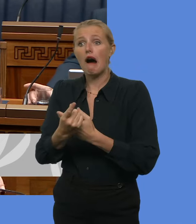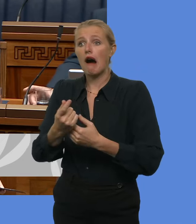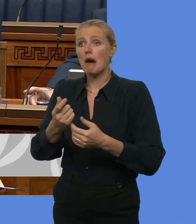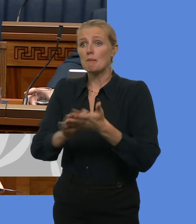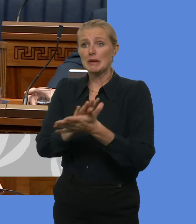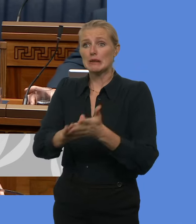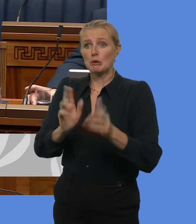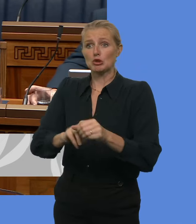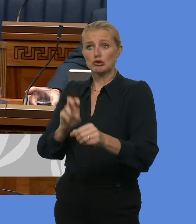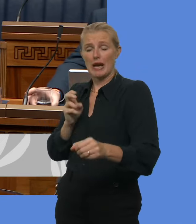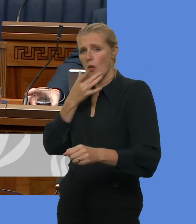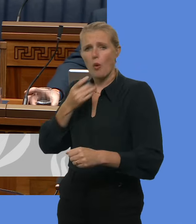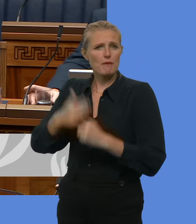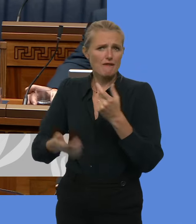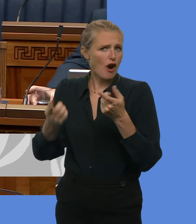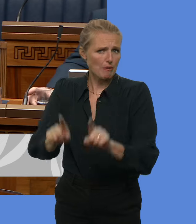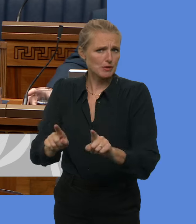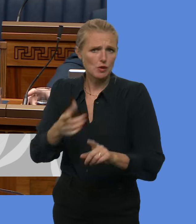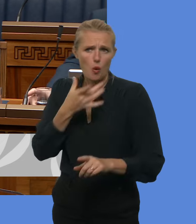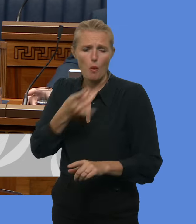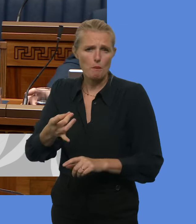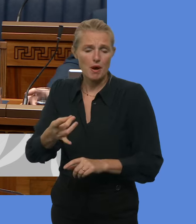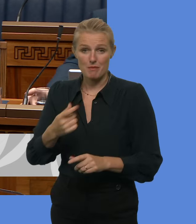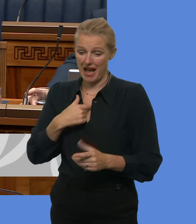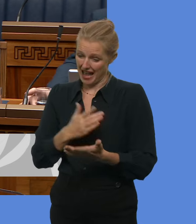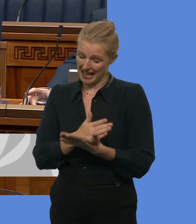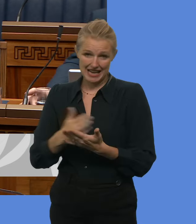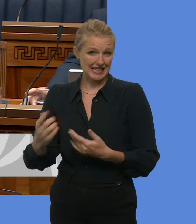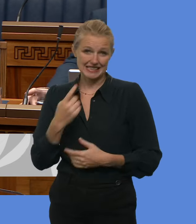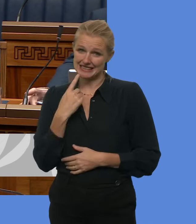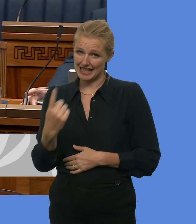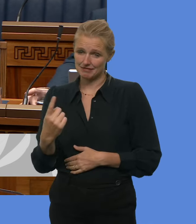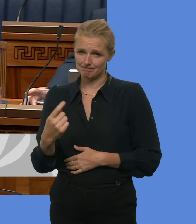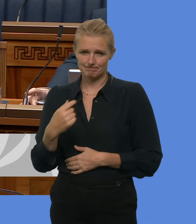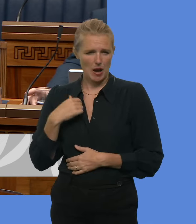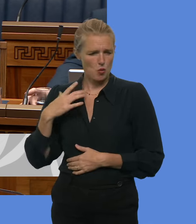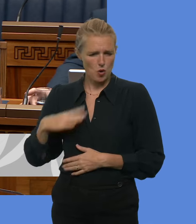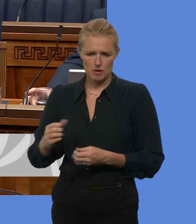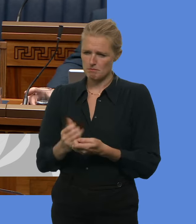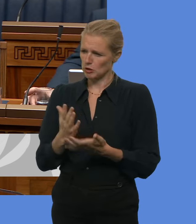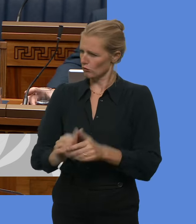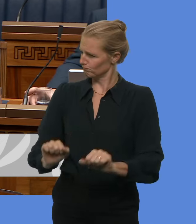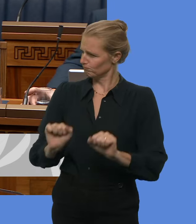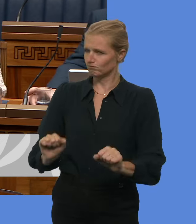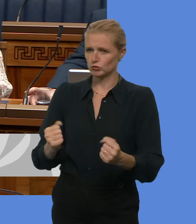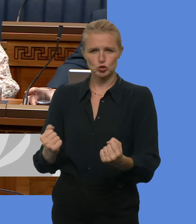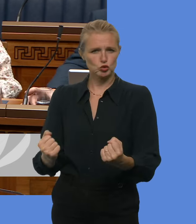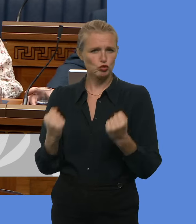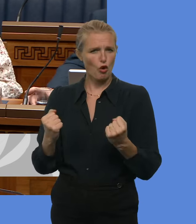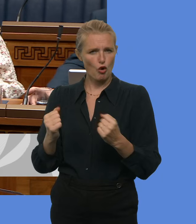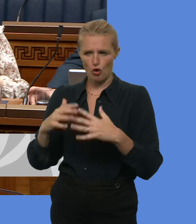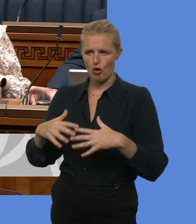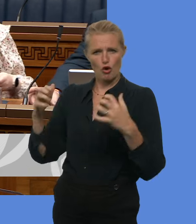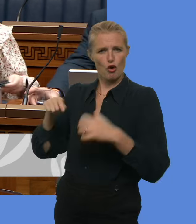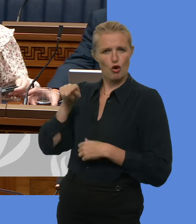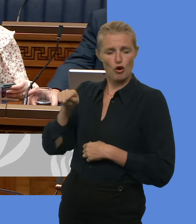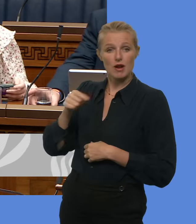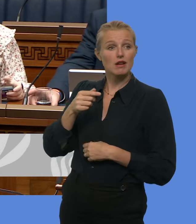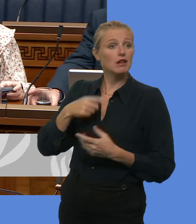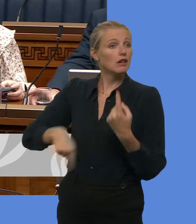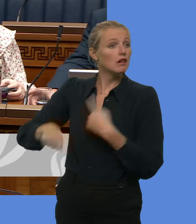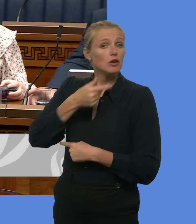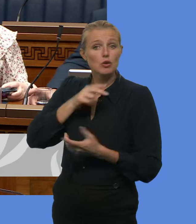matter what they are. But look, I've made very clear that I have a determination to try to create that stability. I think the people of Northern Ireland want that stability